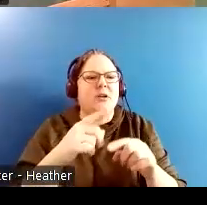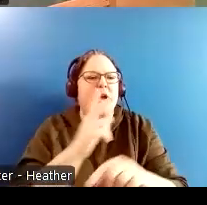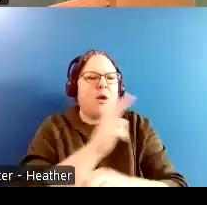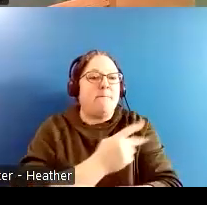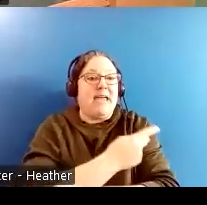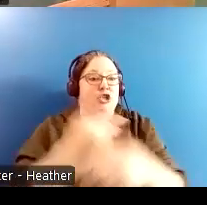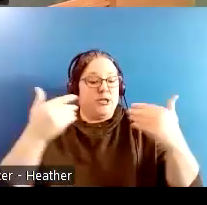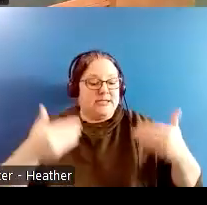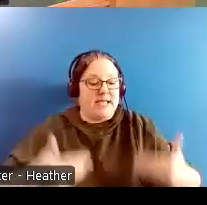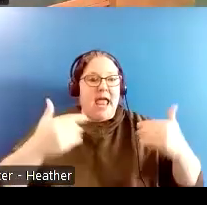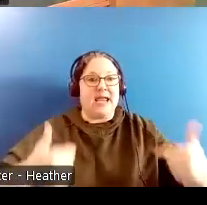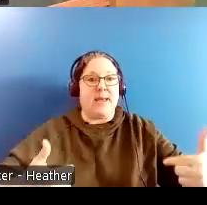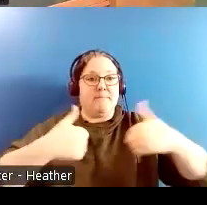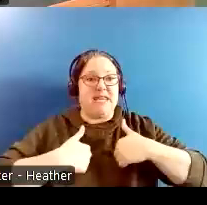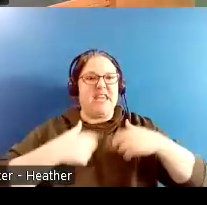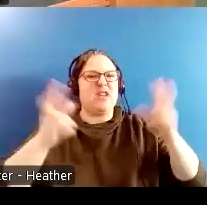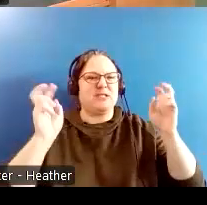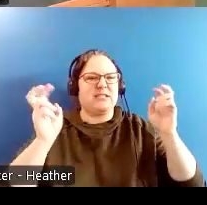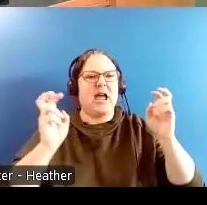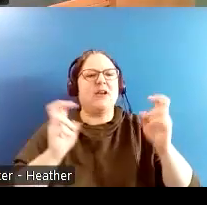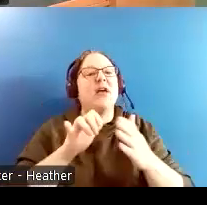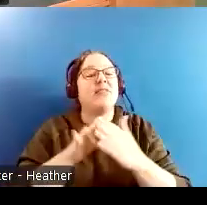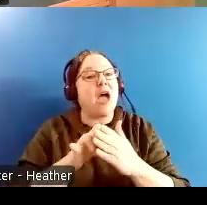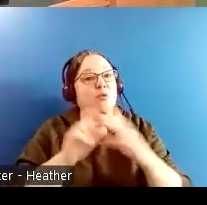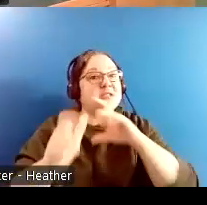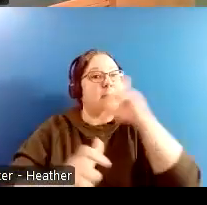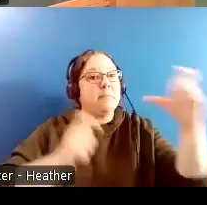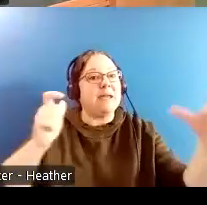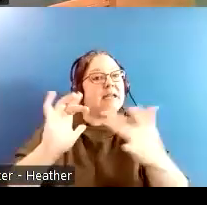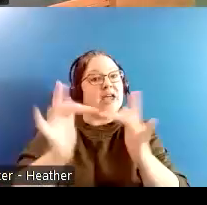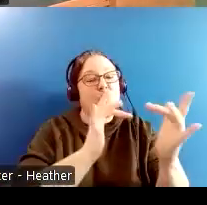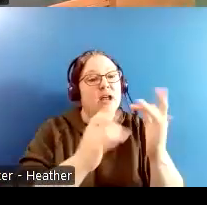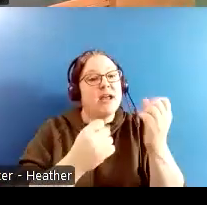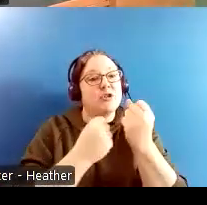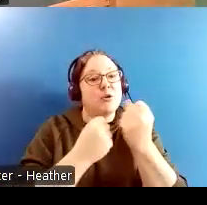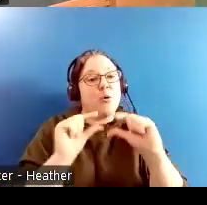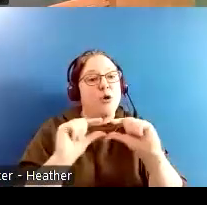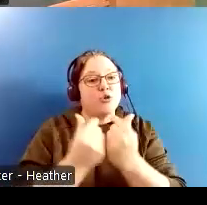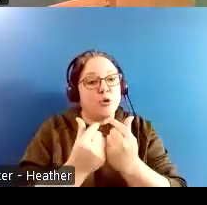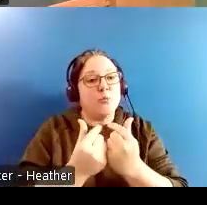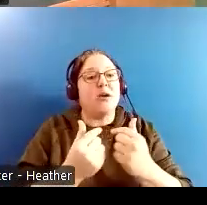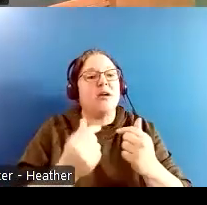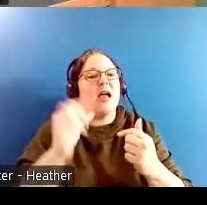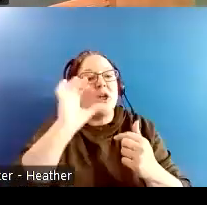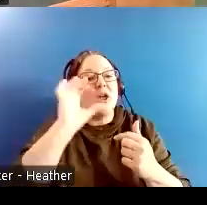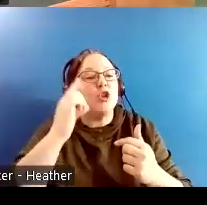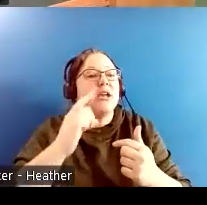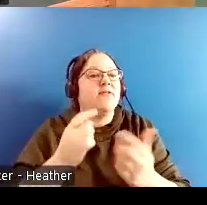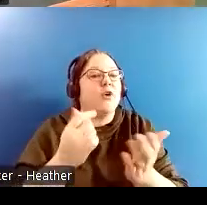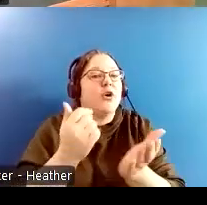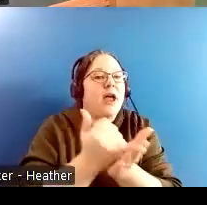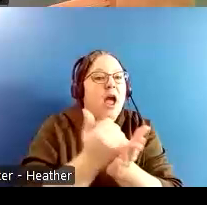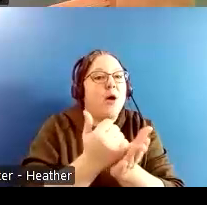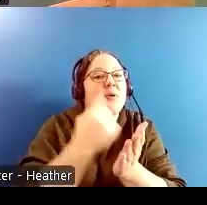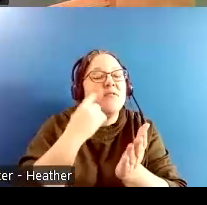largest internet support group. It was founded by a guy whose brother developed Lou Gehrig's disease and was looking for help for his brother. And